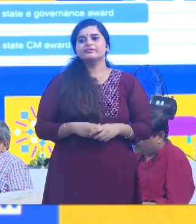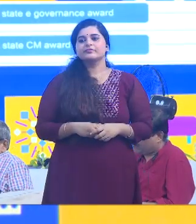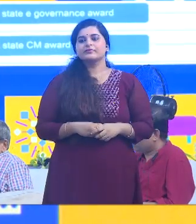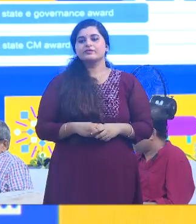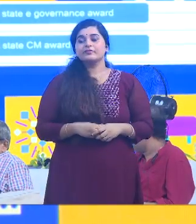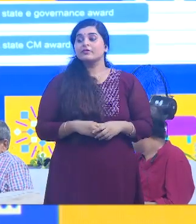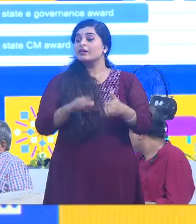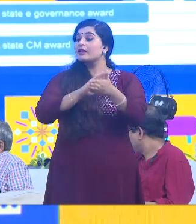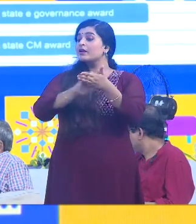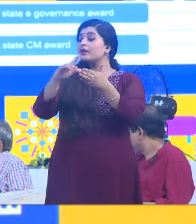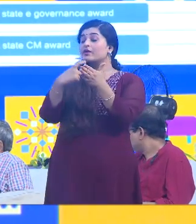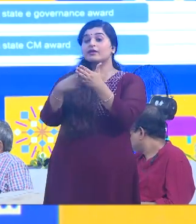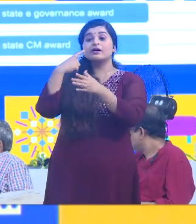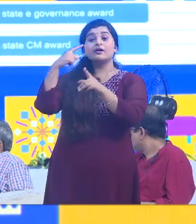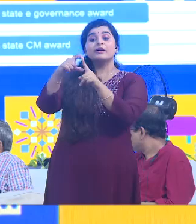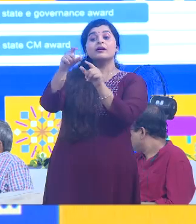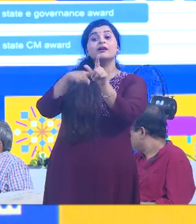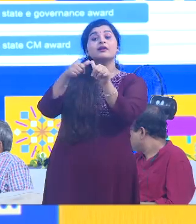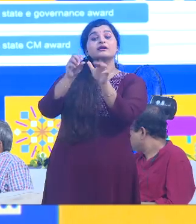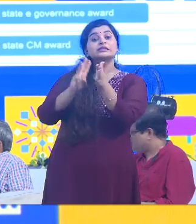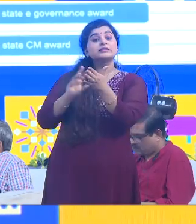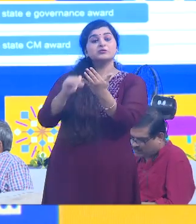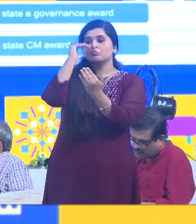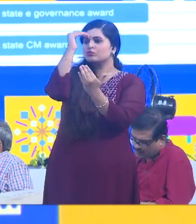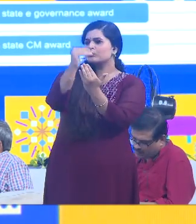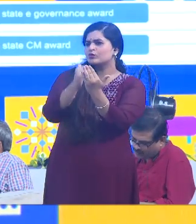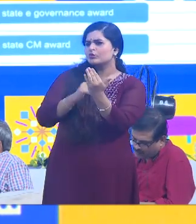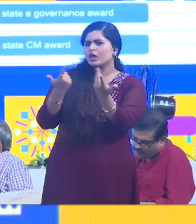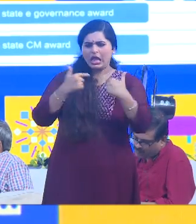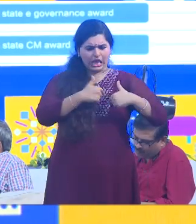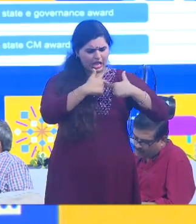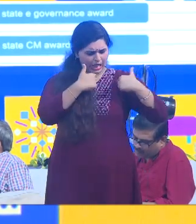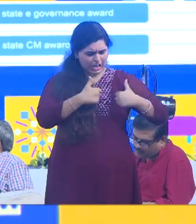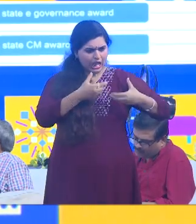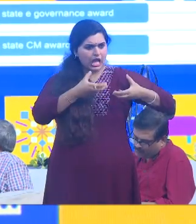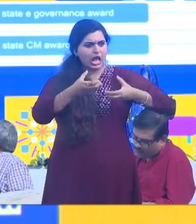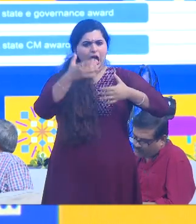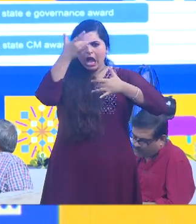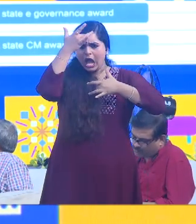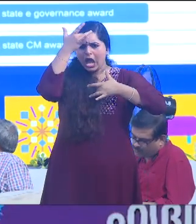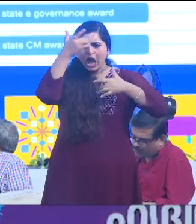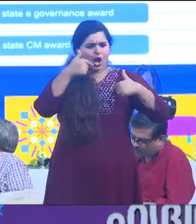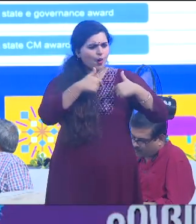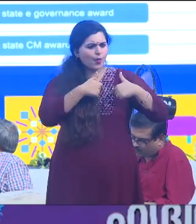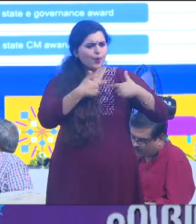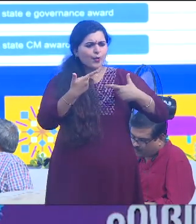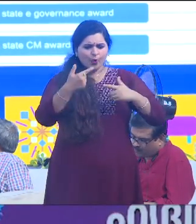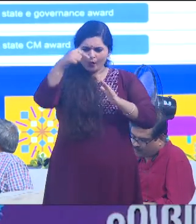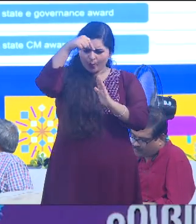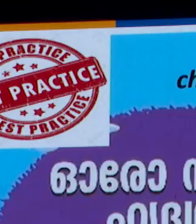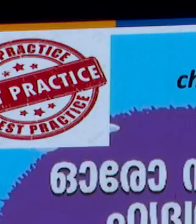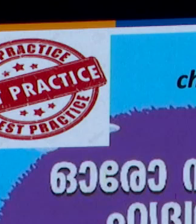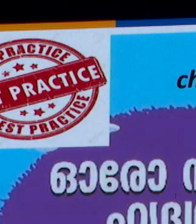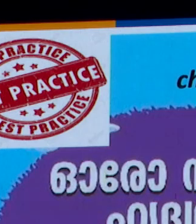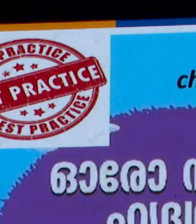Hridyam, the program that's been introduced to take care of the congenital heart diseases of the little ones. It's been extended across the state in